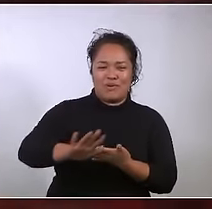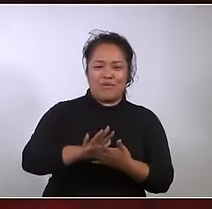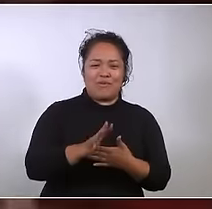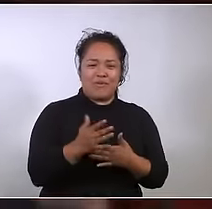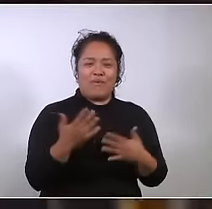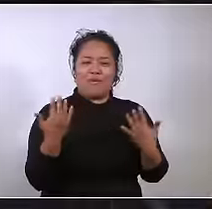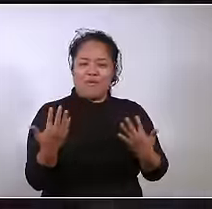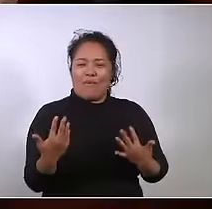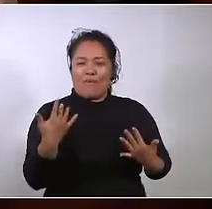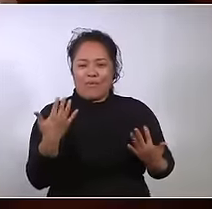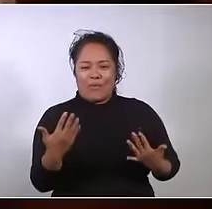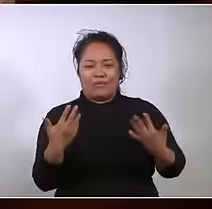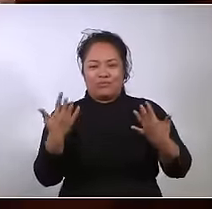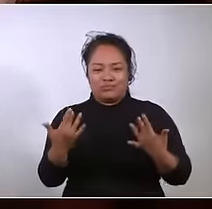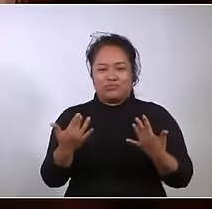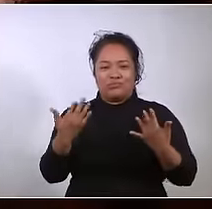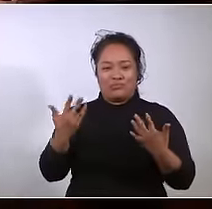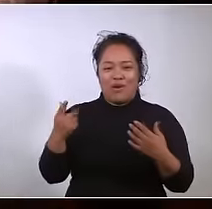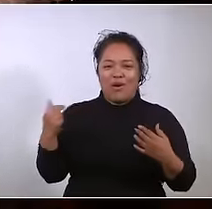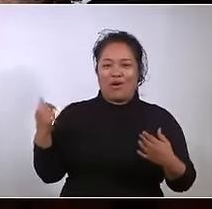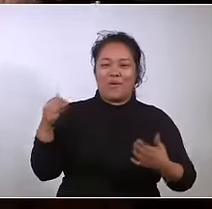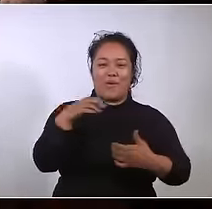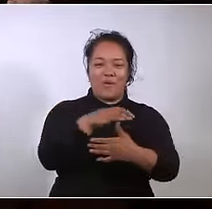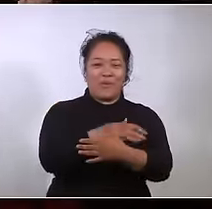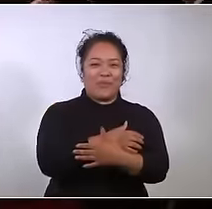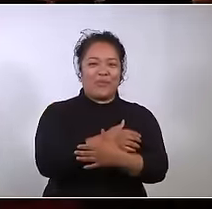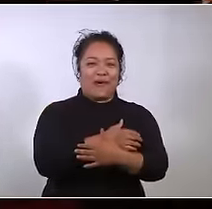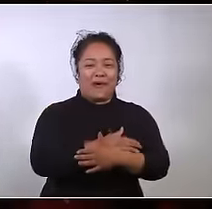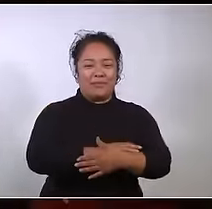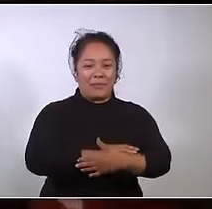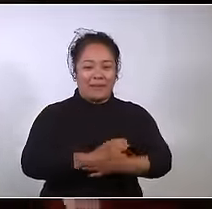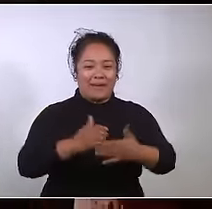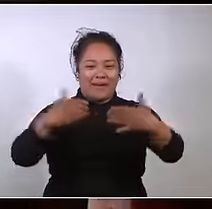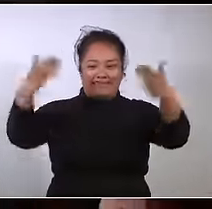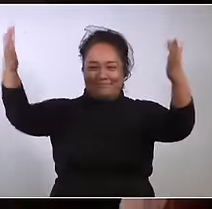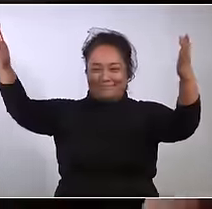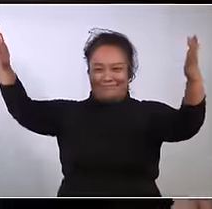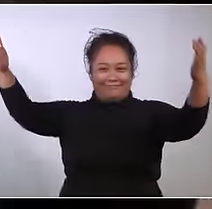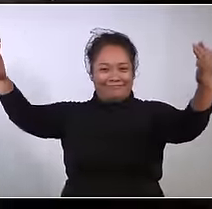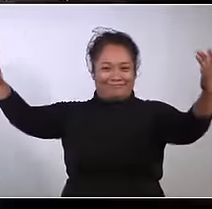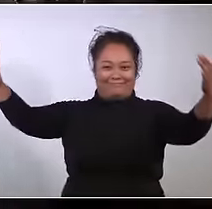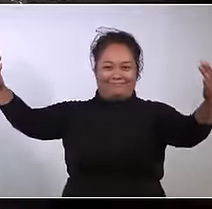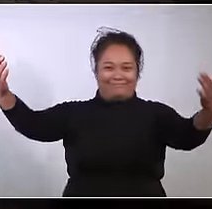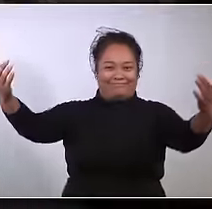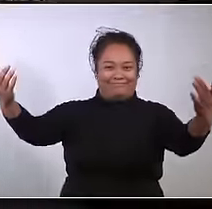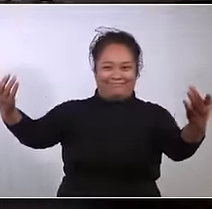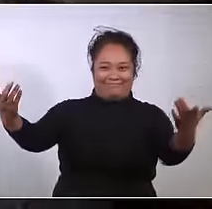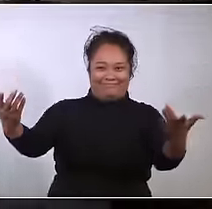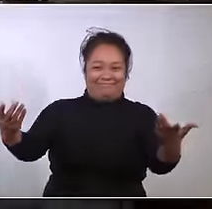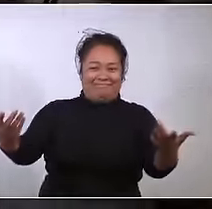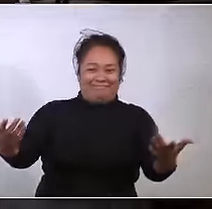God is waiting with arms open wide.